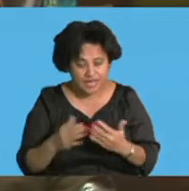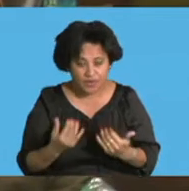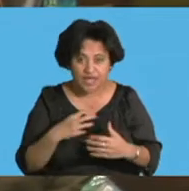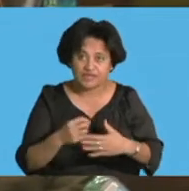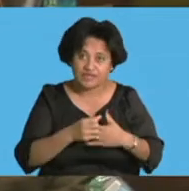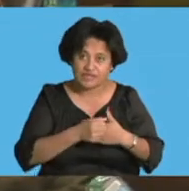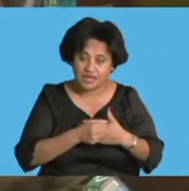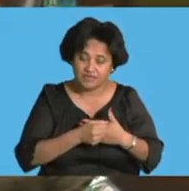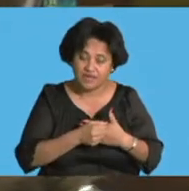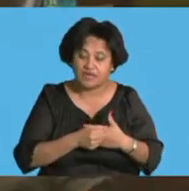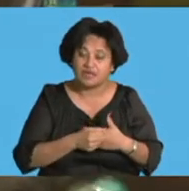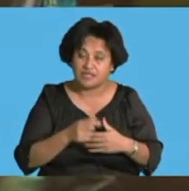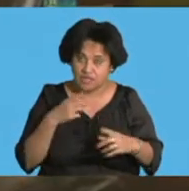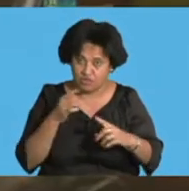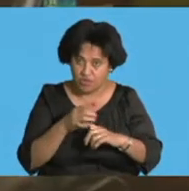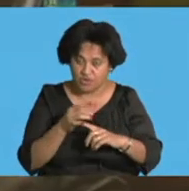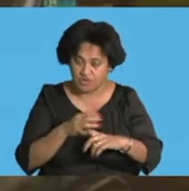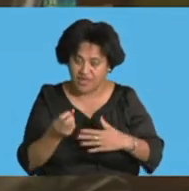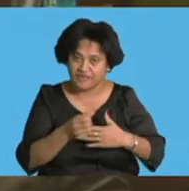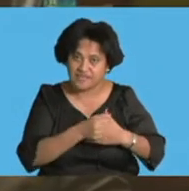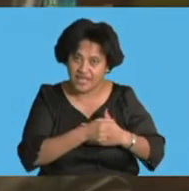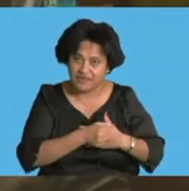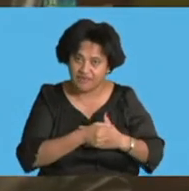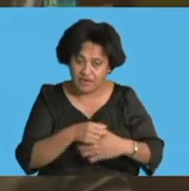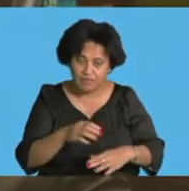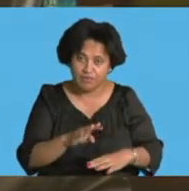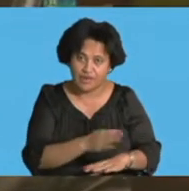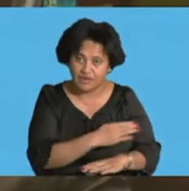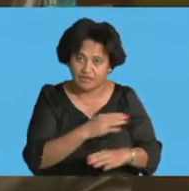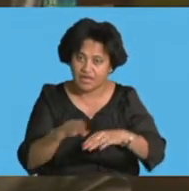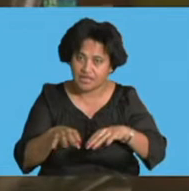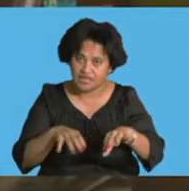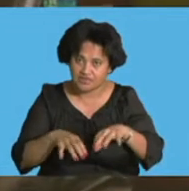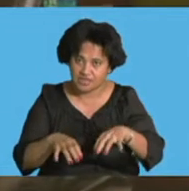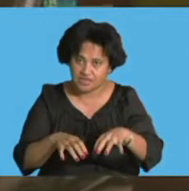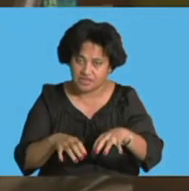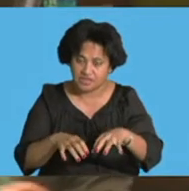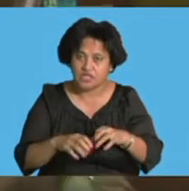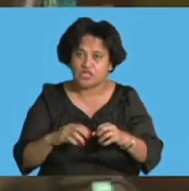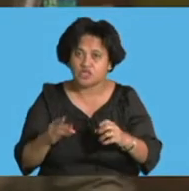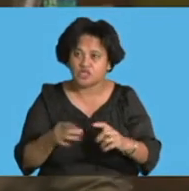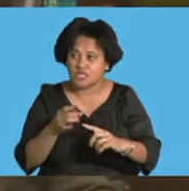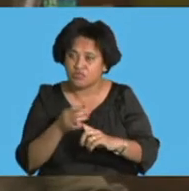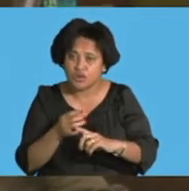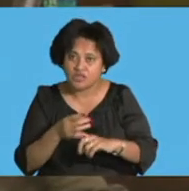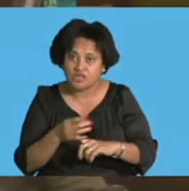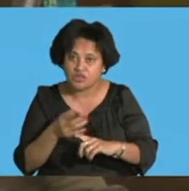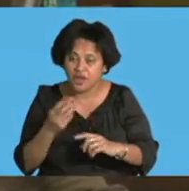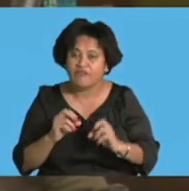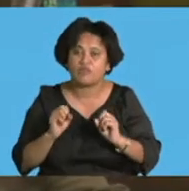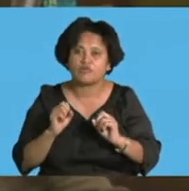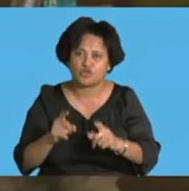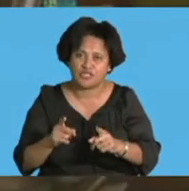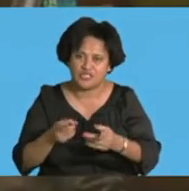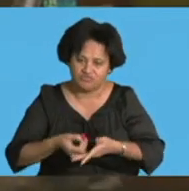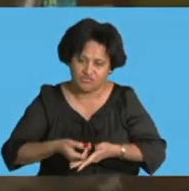are essential, the real motivations behind this ministry's activities and planning is to develop opportunities for the people of Fiji